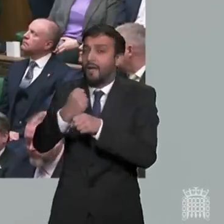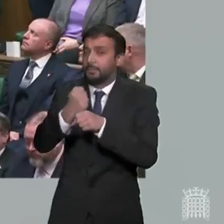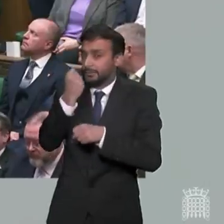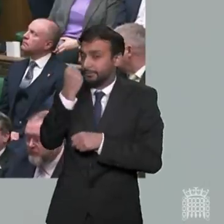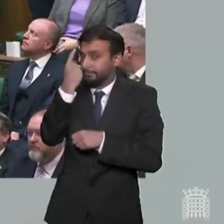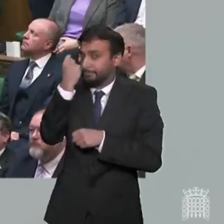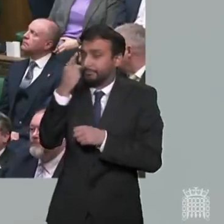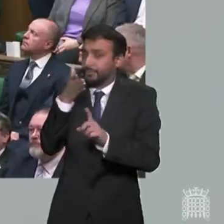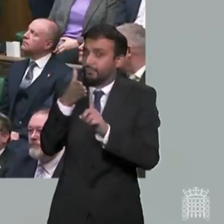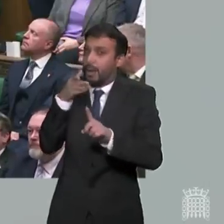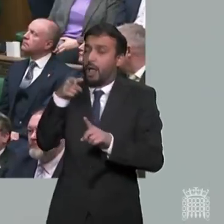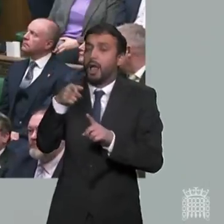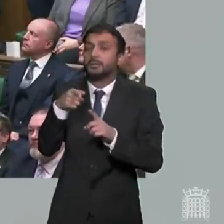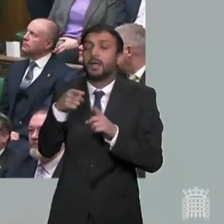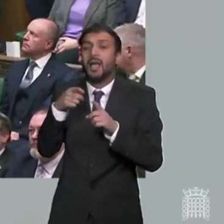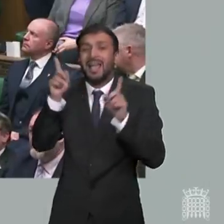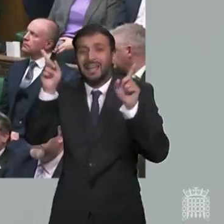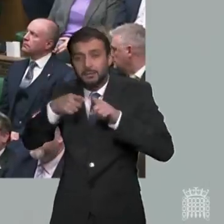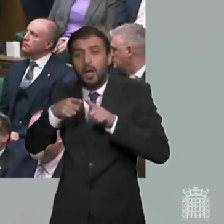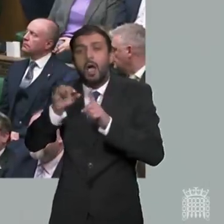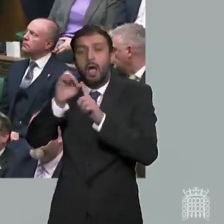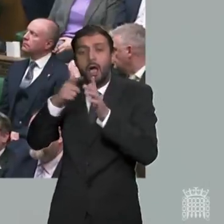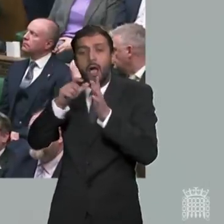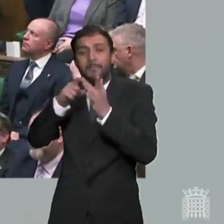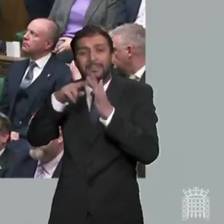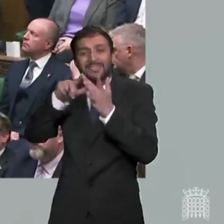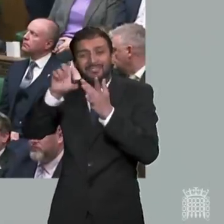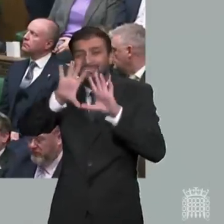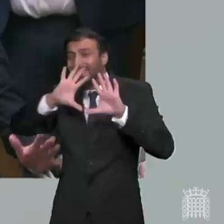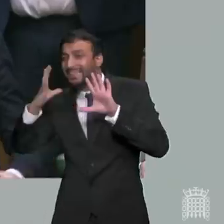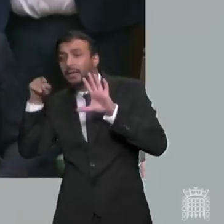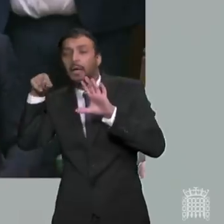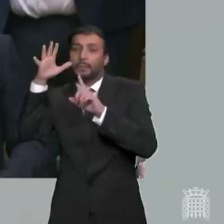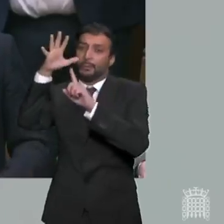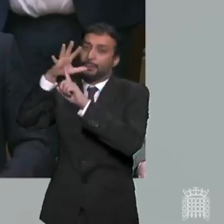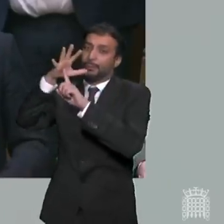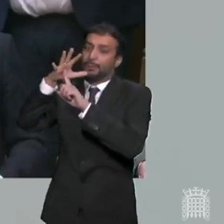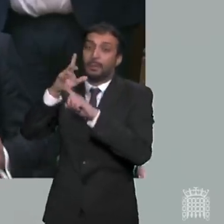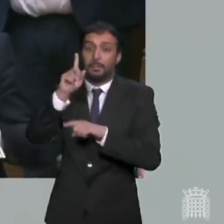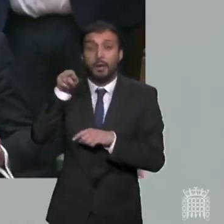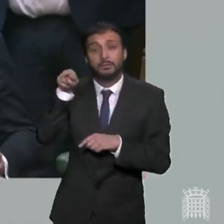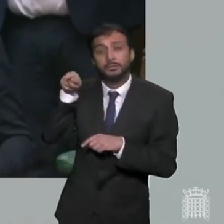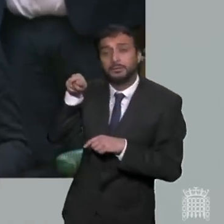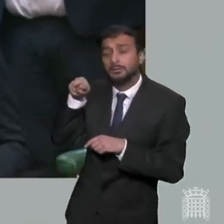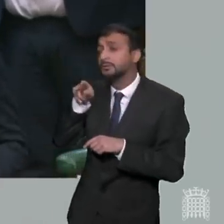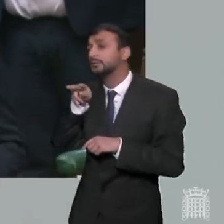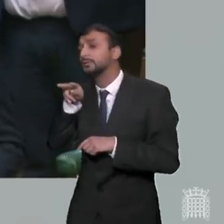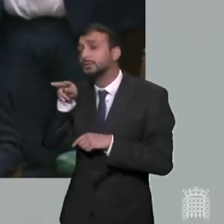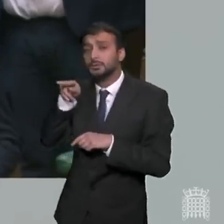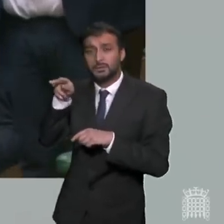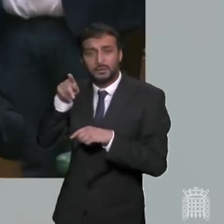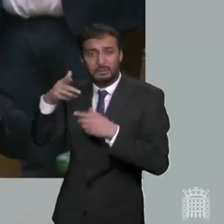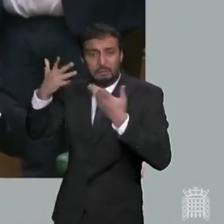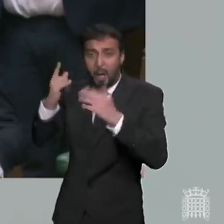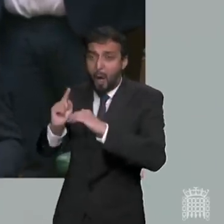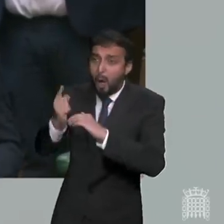security and prosperity, but the challenges that exist, whether they are ballistic missile tests or the Belt and Road, are deeply interconnected. So